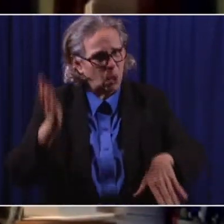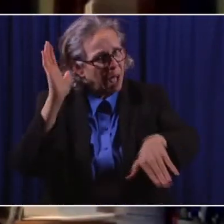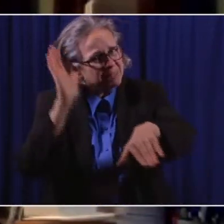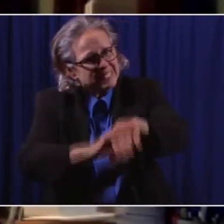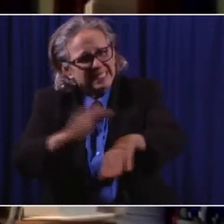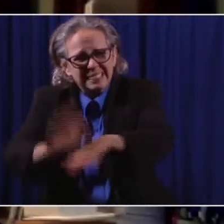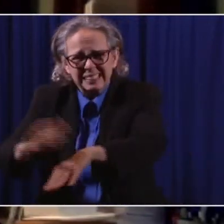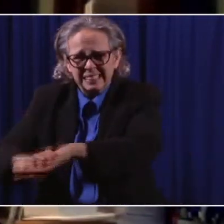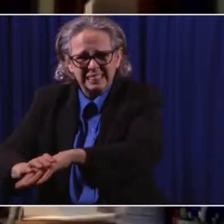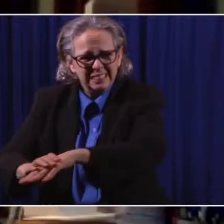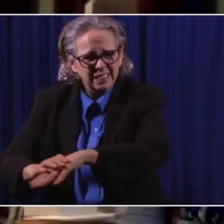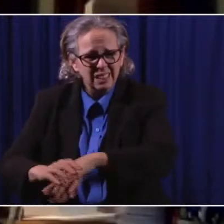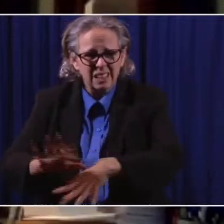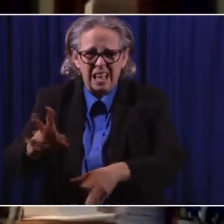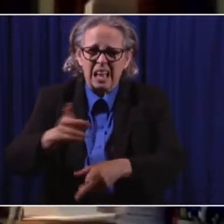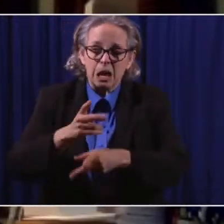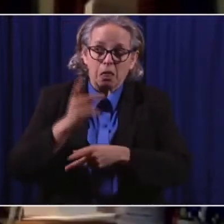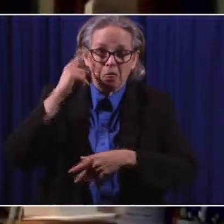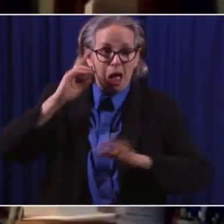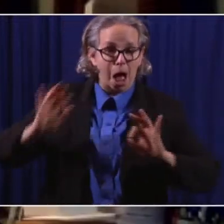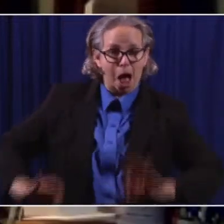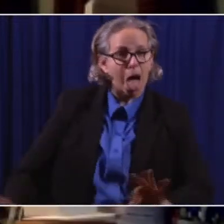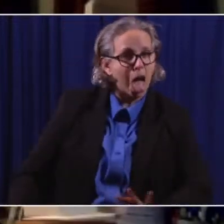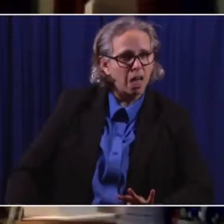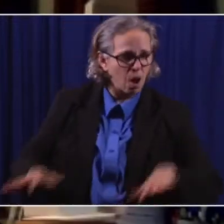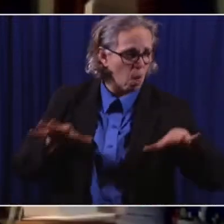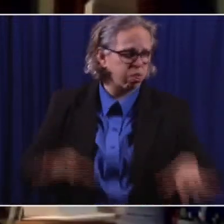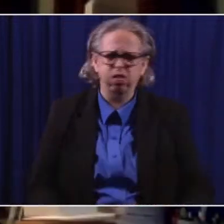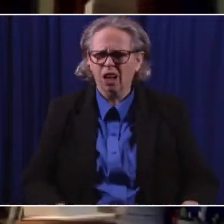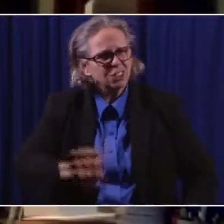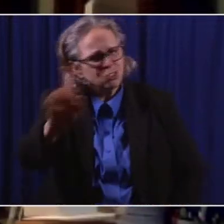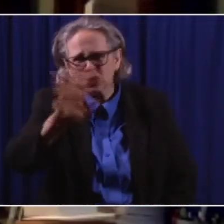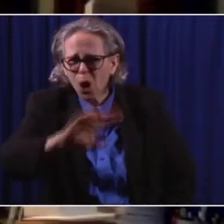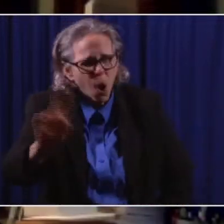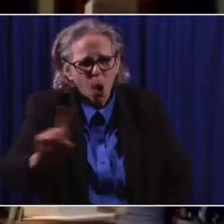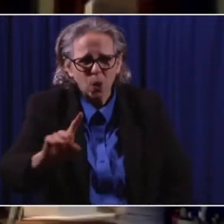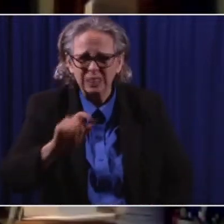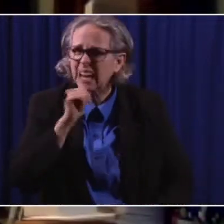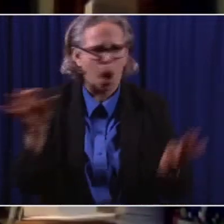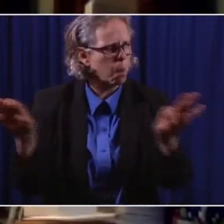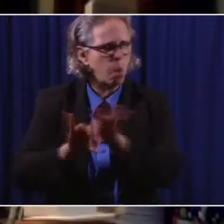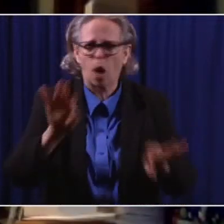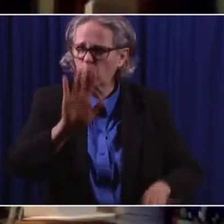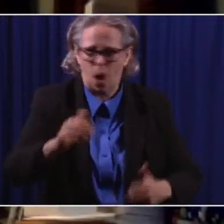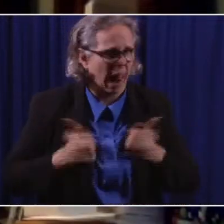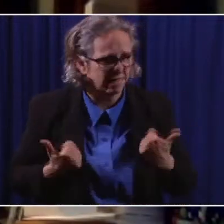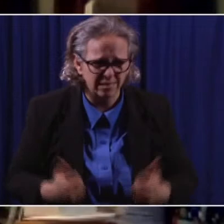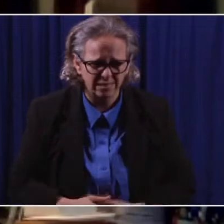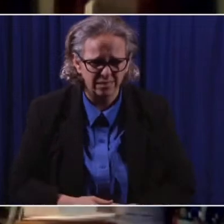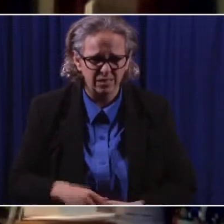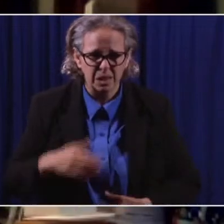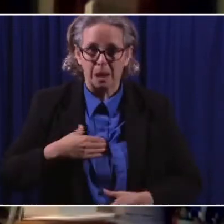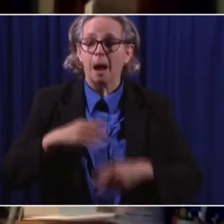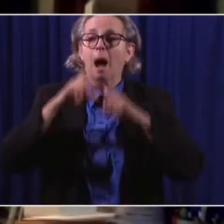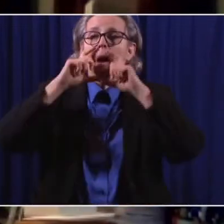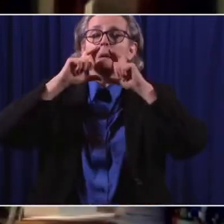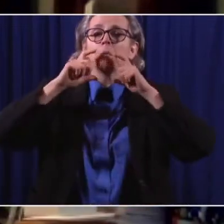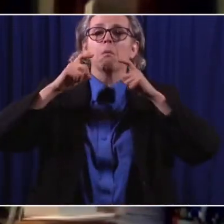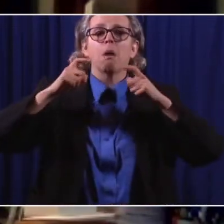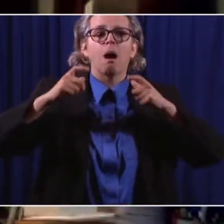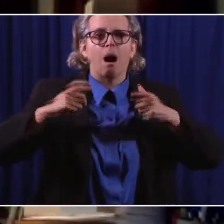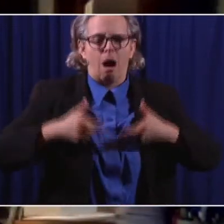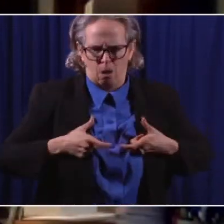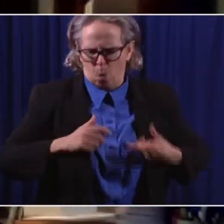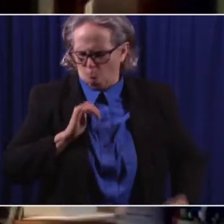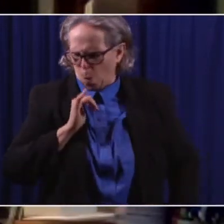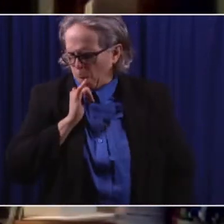worth it. I went through it. I made a huge mistake by taking that mask off. And it's something that I hope